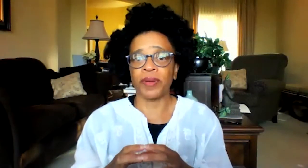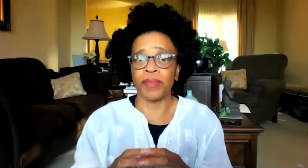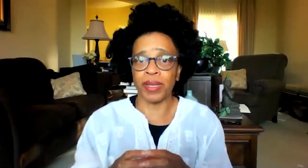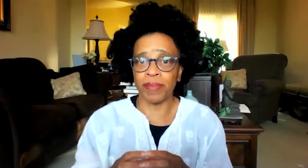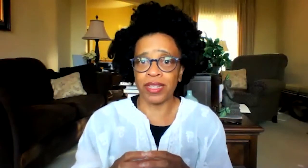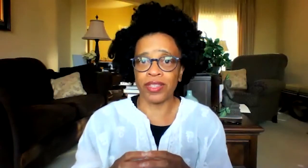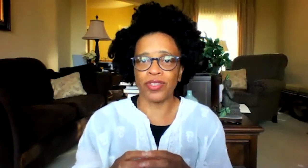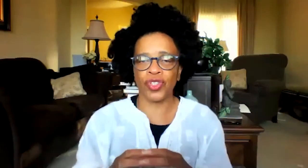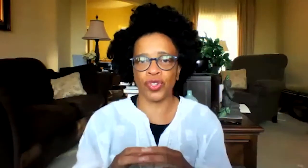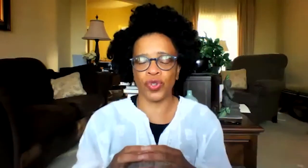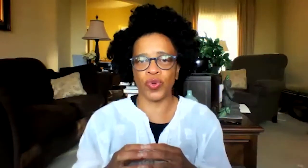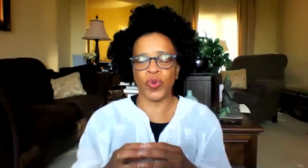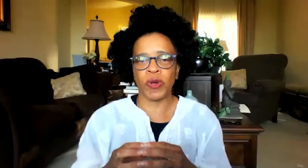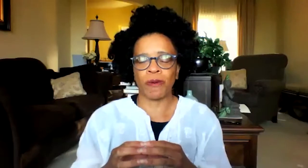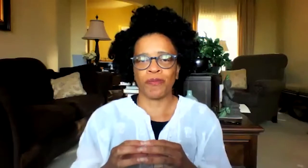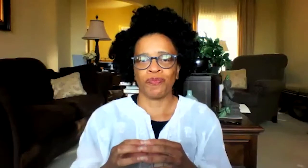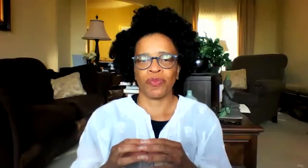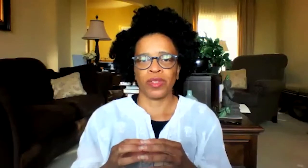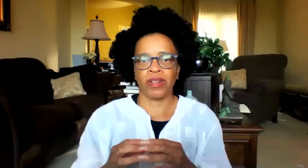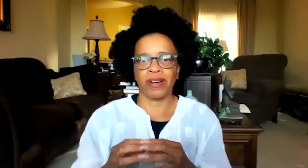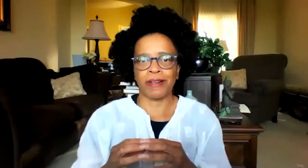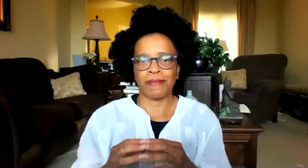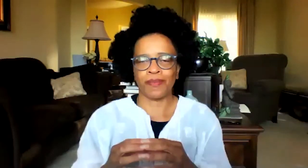set of commitments to